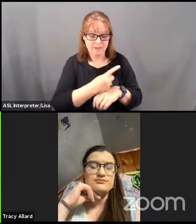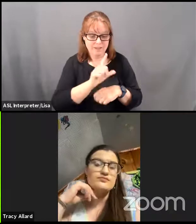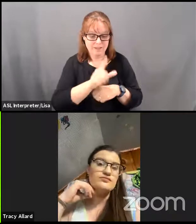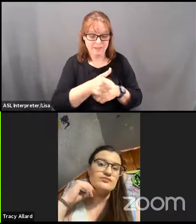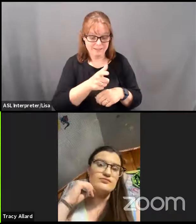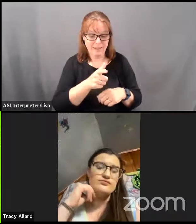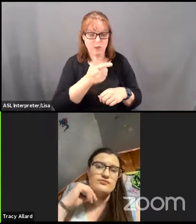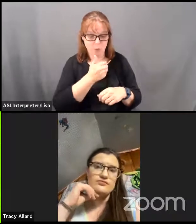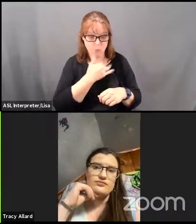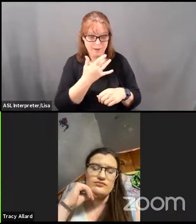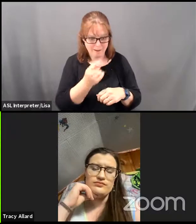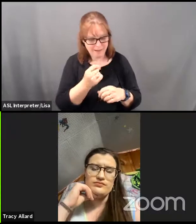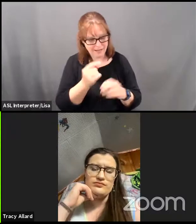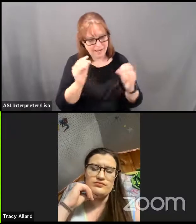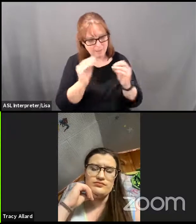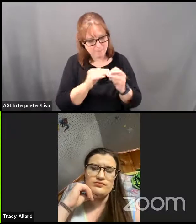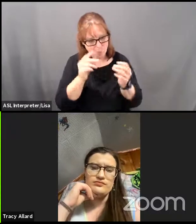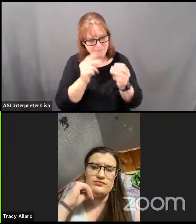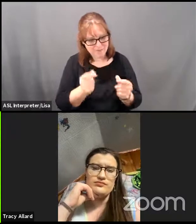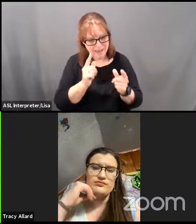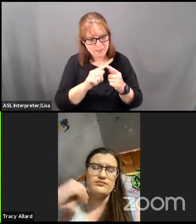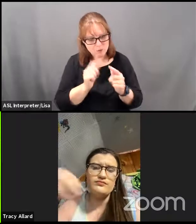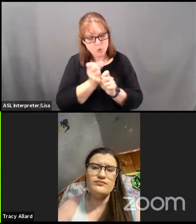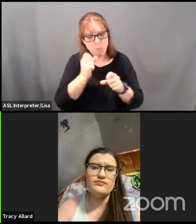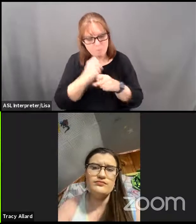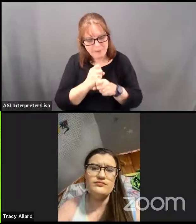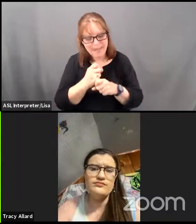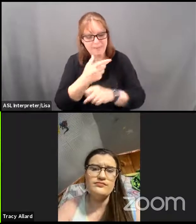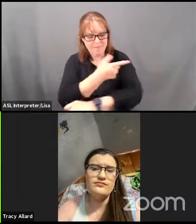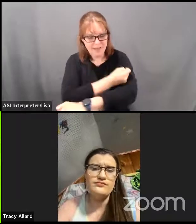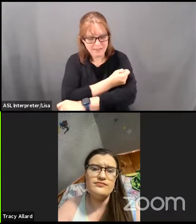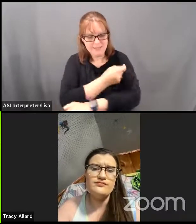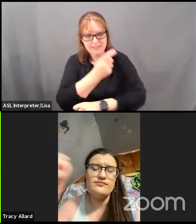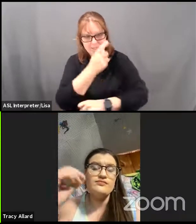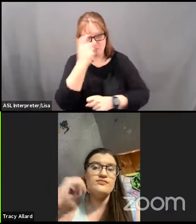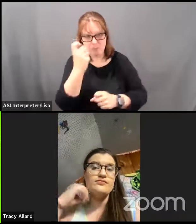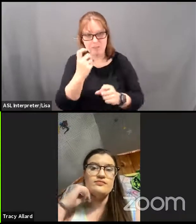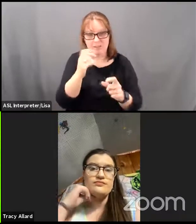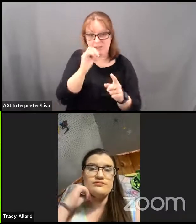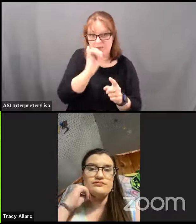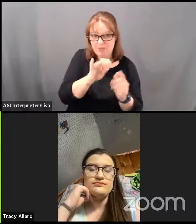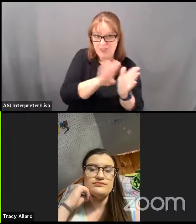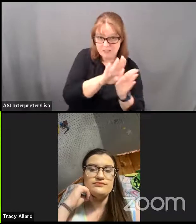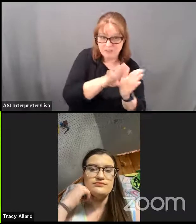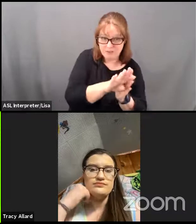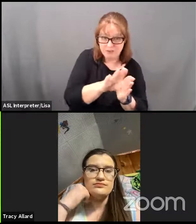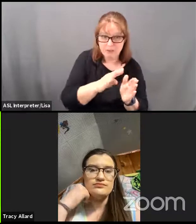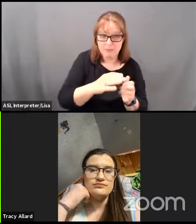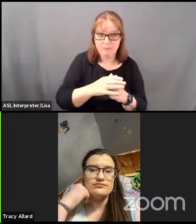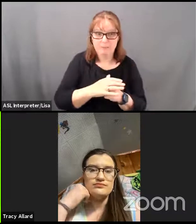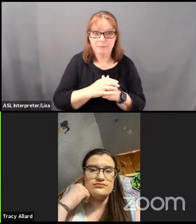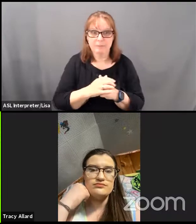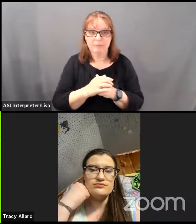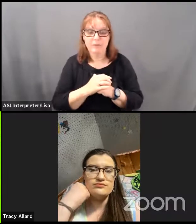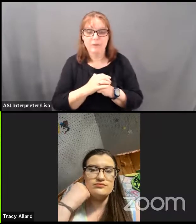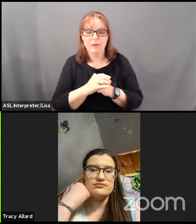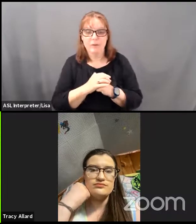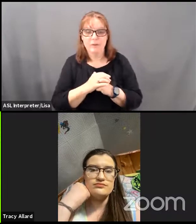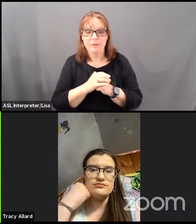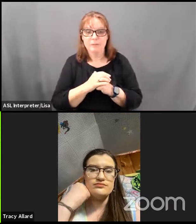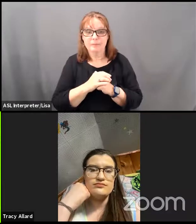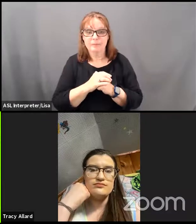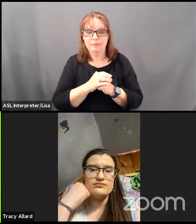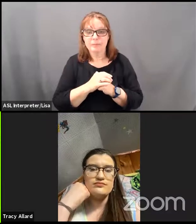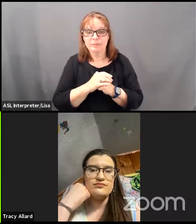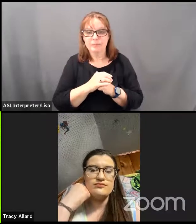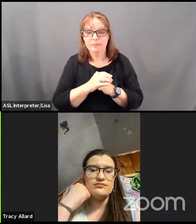lot faster to make vaccines. And I think that's just one example of how the Star Trek technology really is